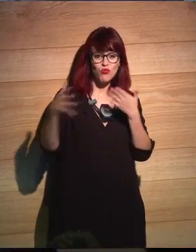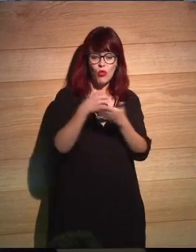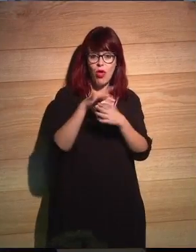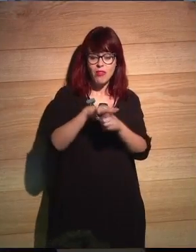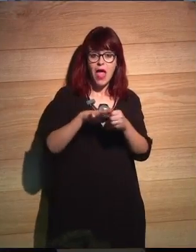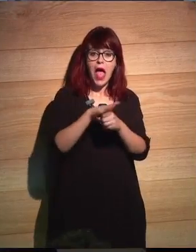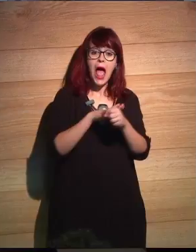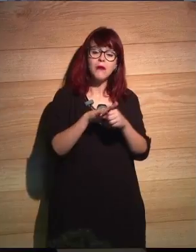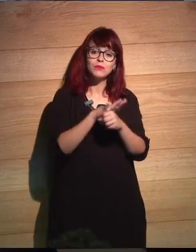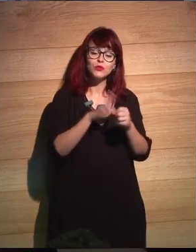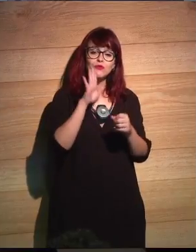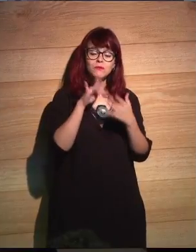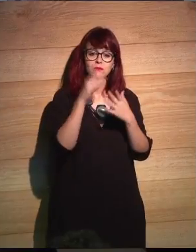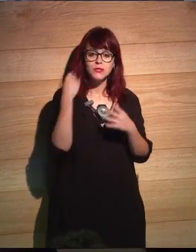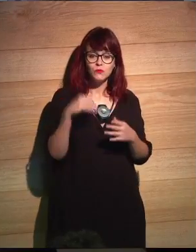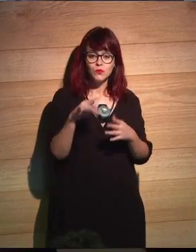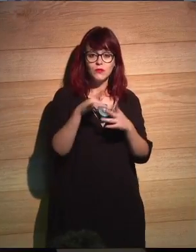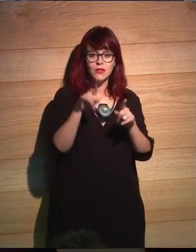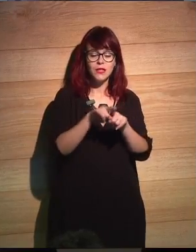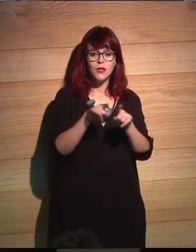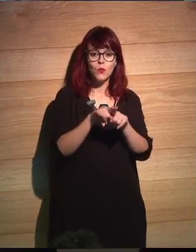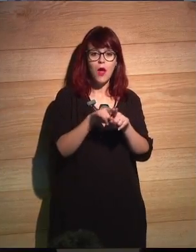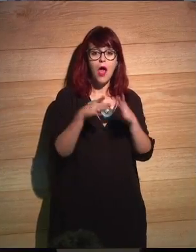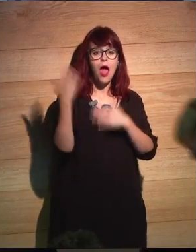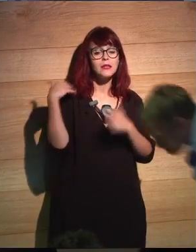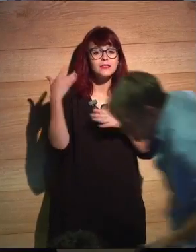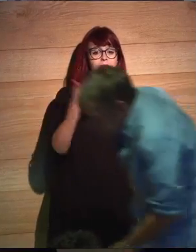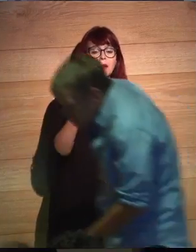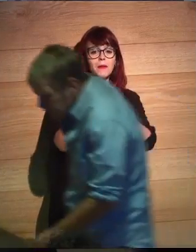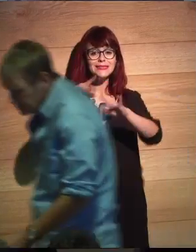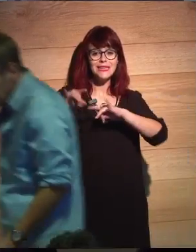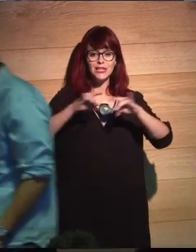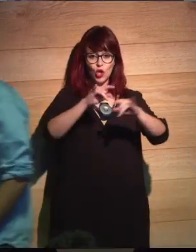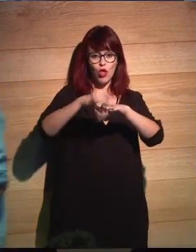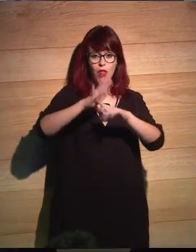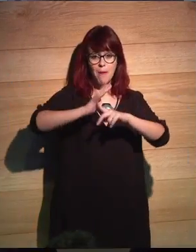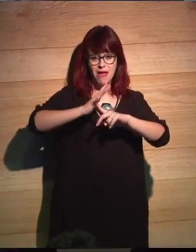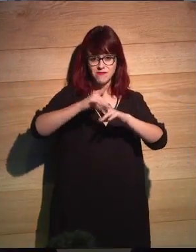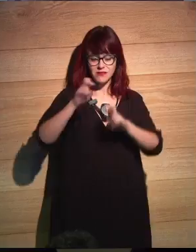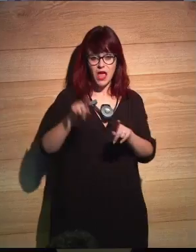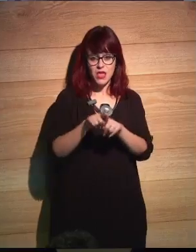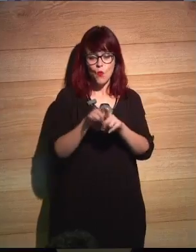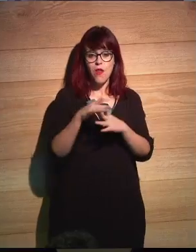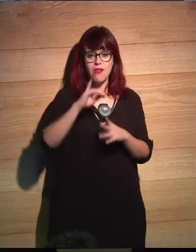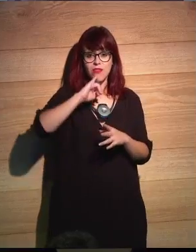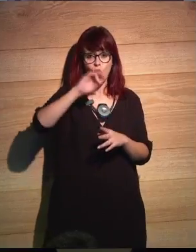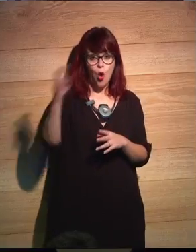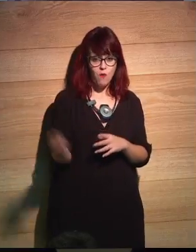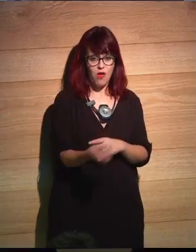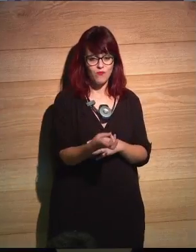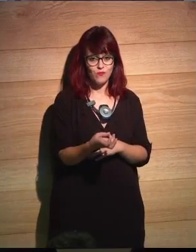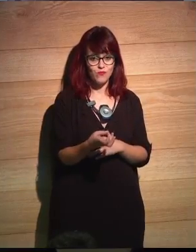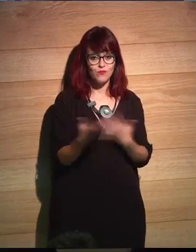of writers of this environment, what Carlos Fuentes called the La Mancha